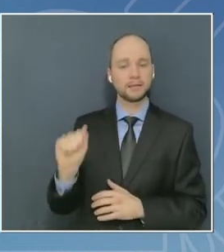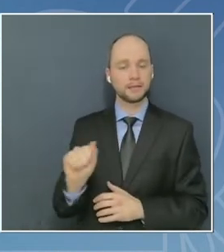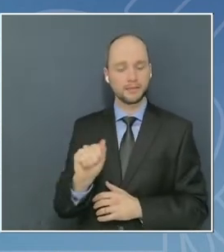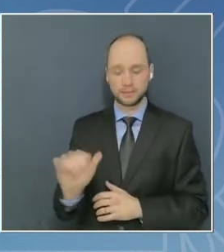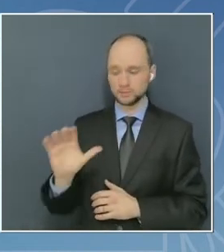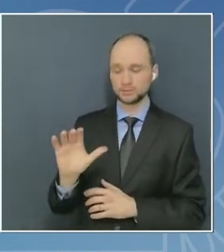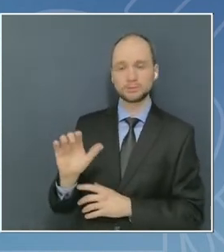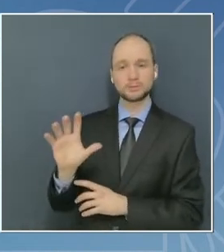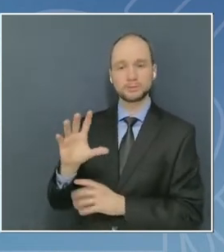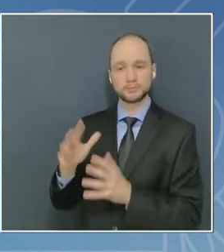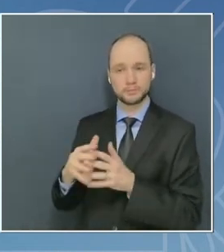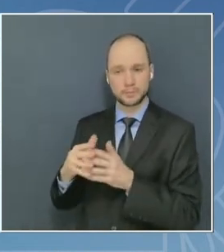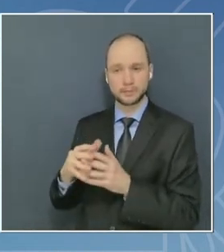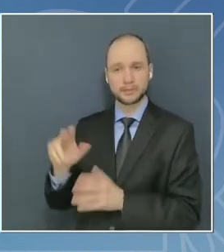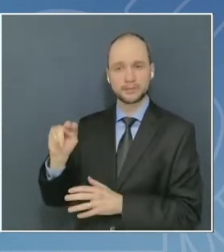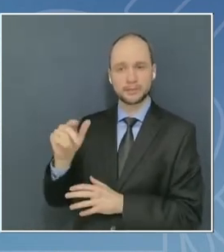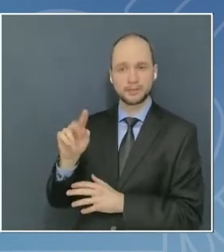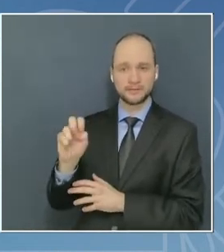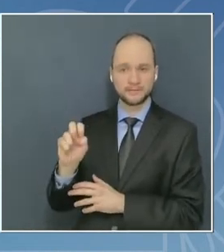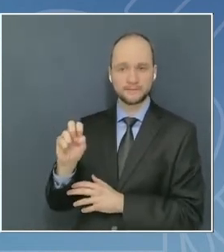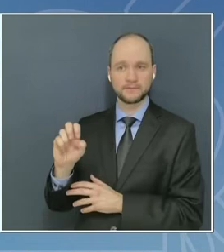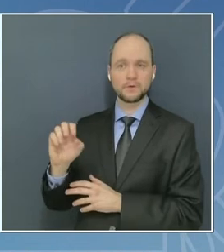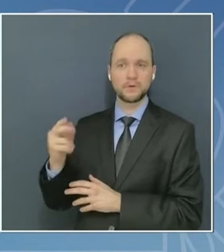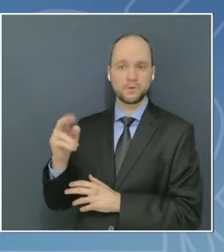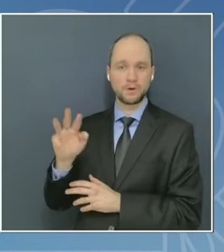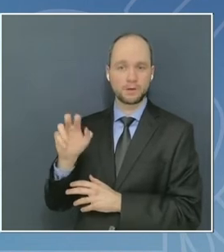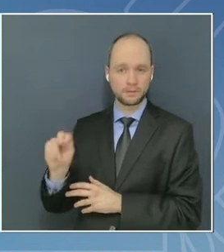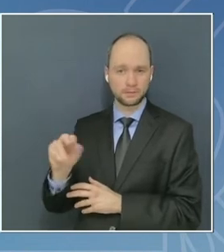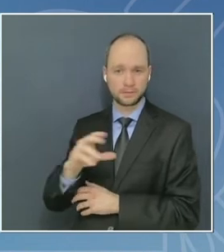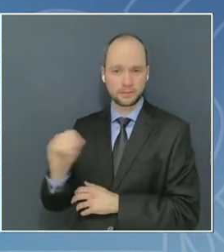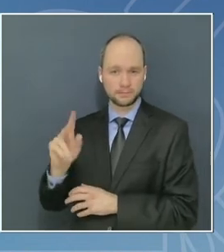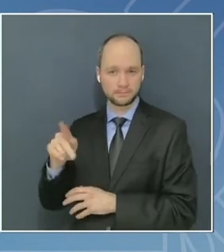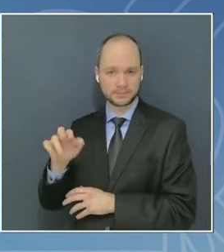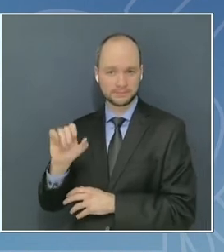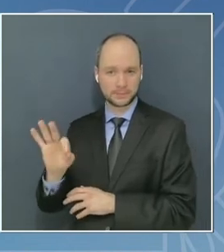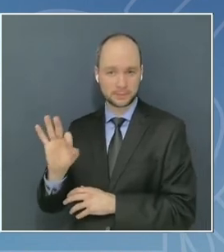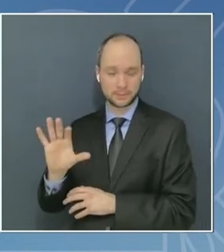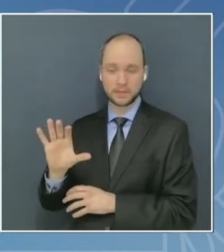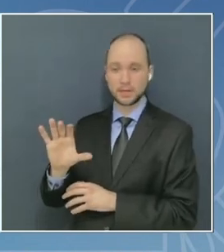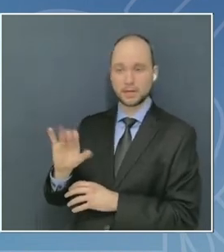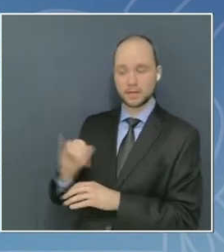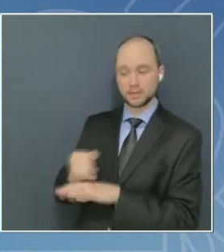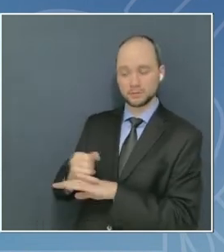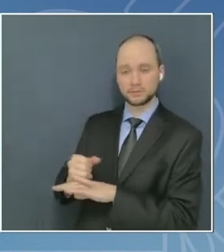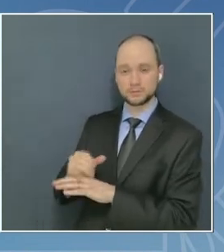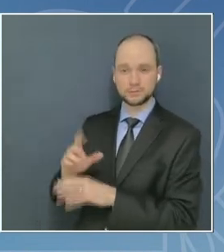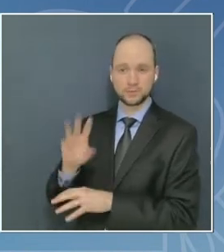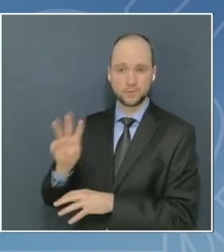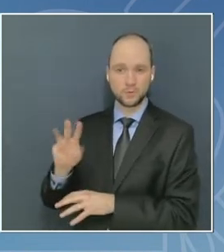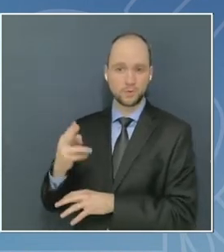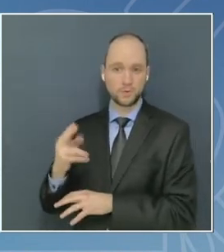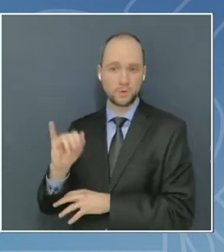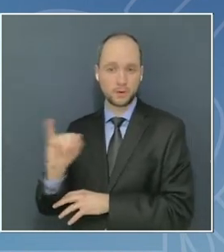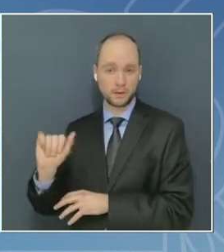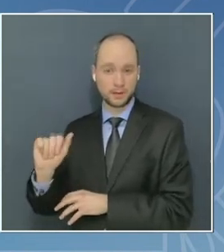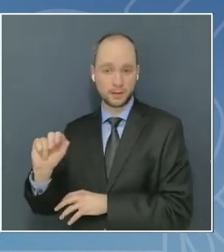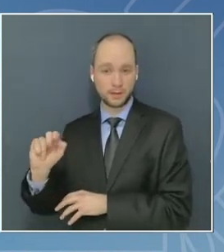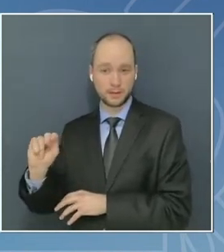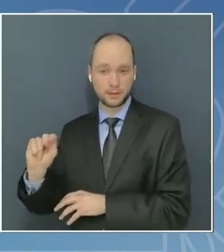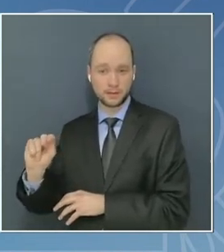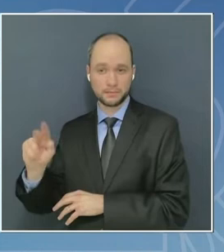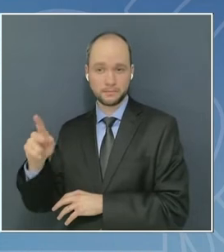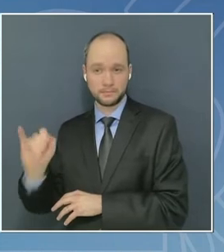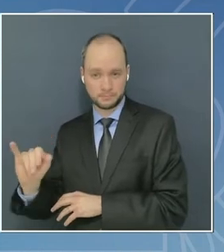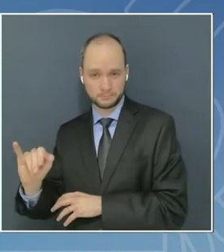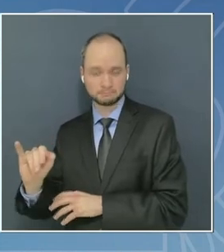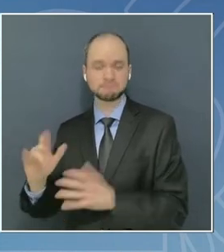Hill for more than a decade, including serving as the executive director of the Congressional Asian Pacific American Caucus for